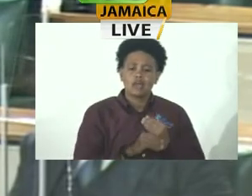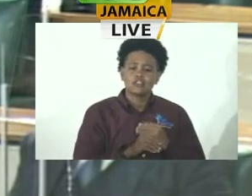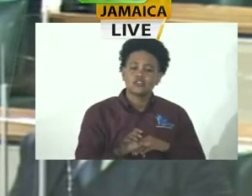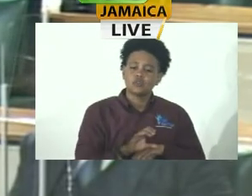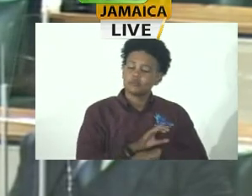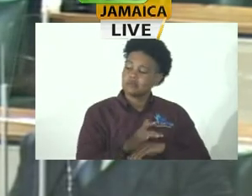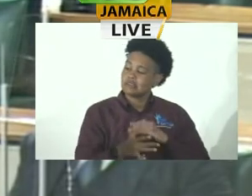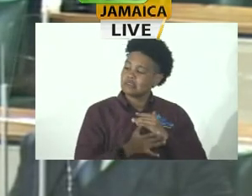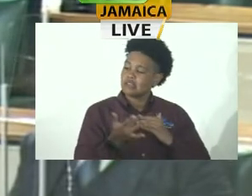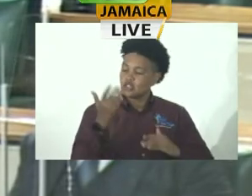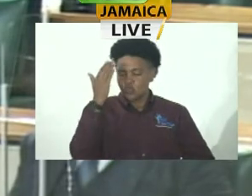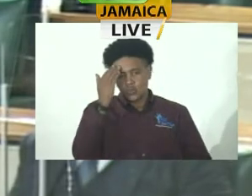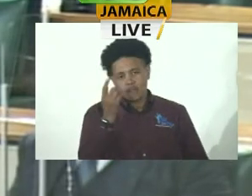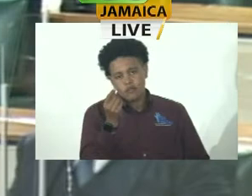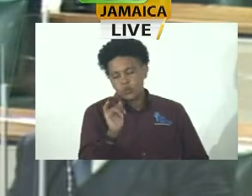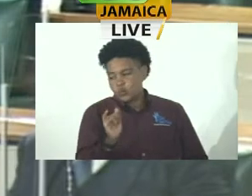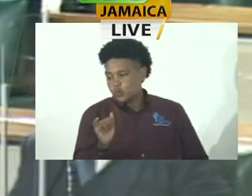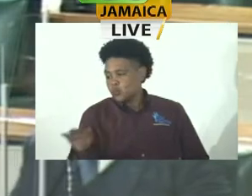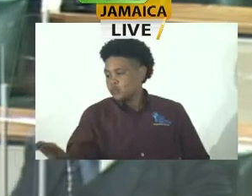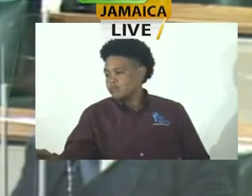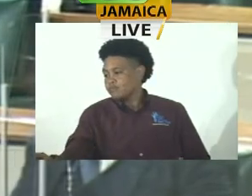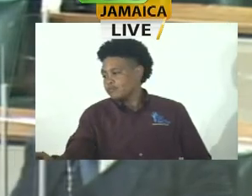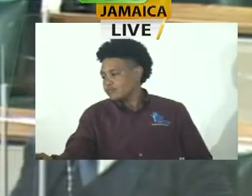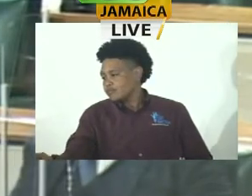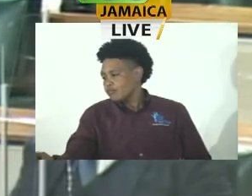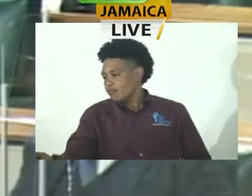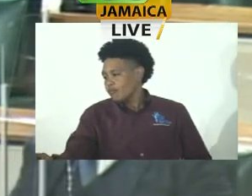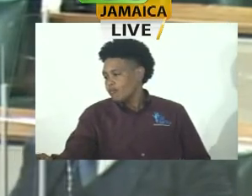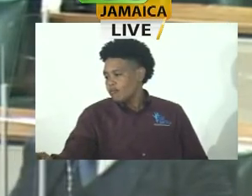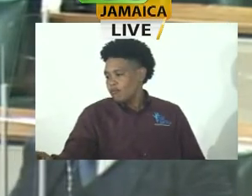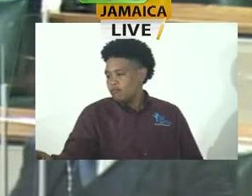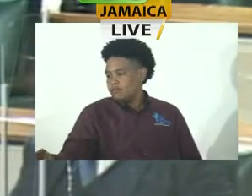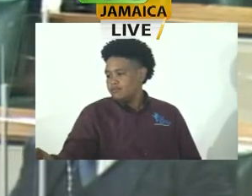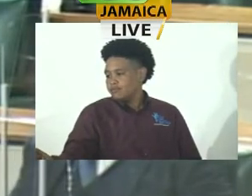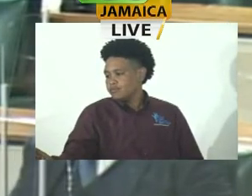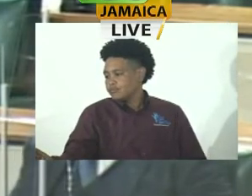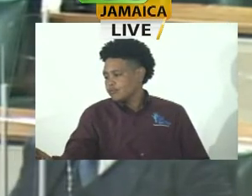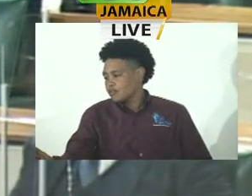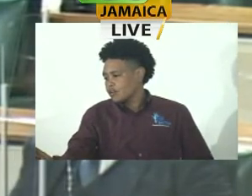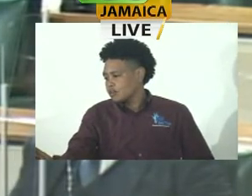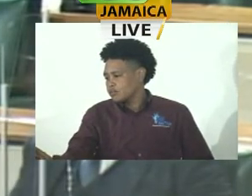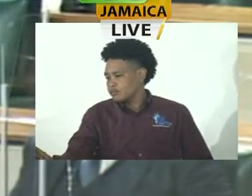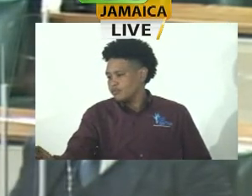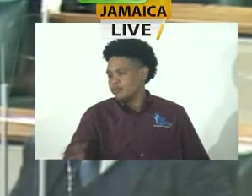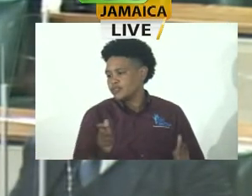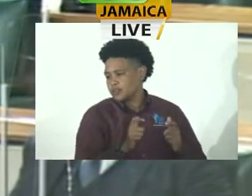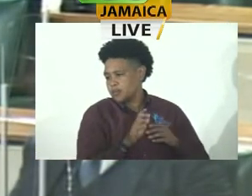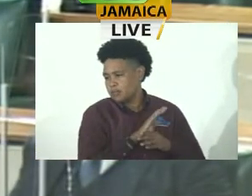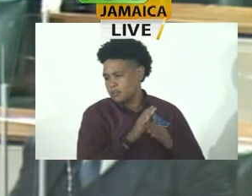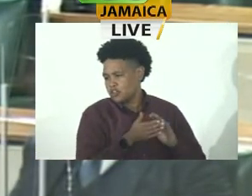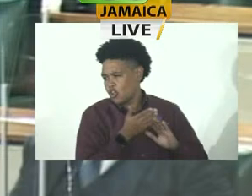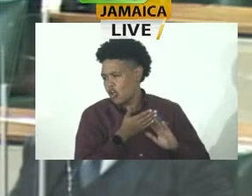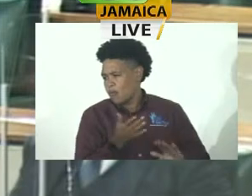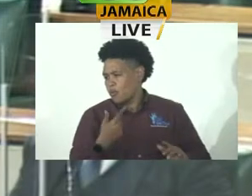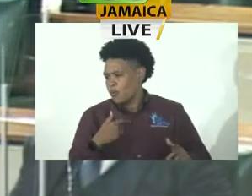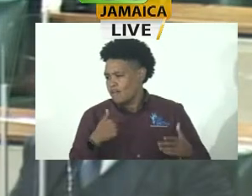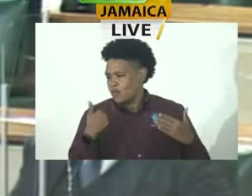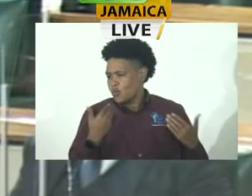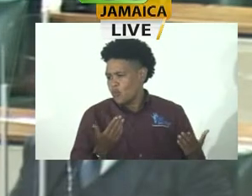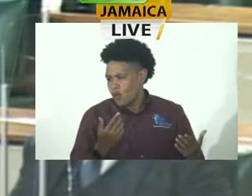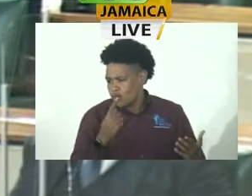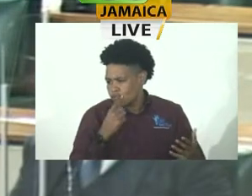literacy to the small business operator we have to literally madam speaker go out embrace